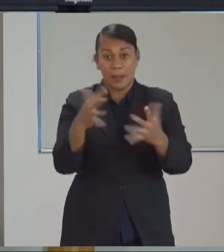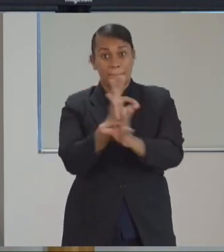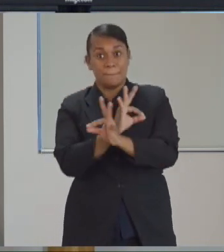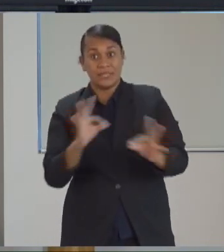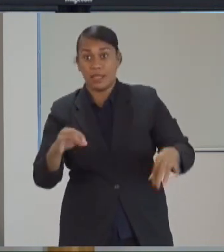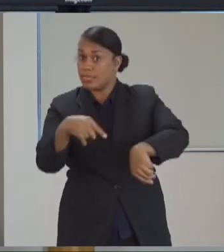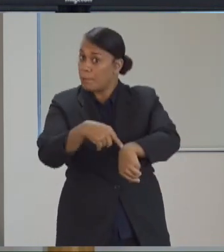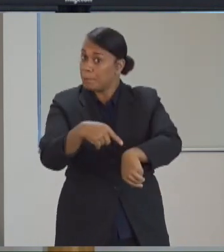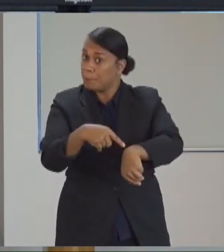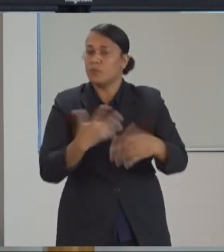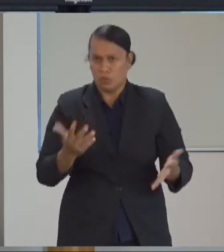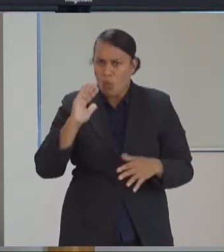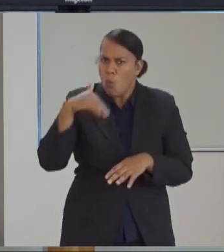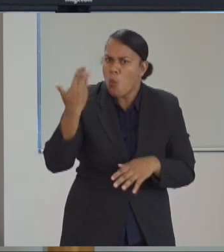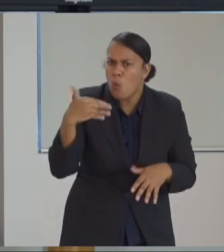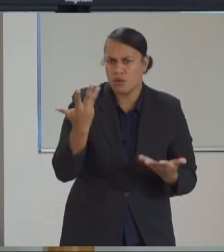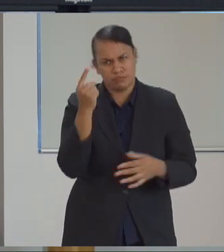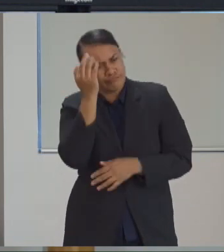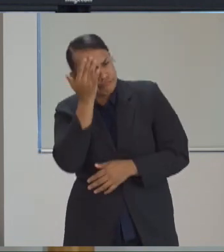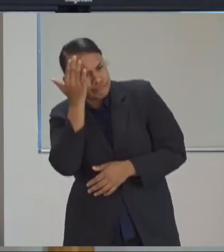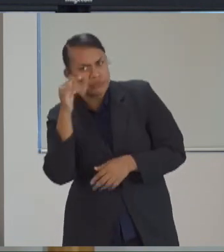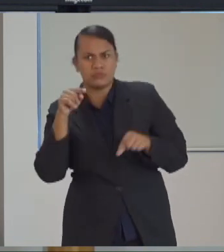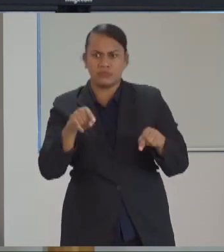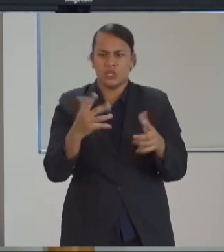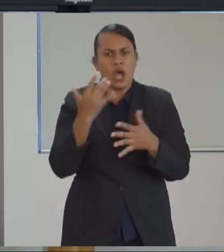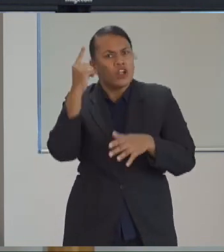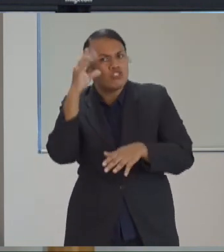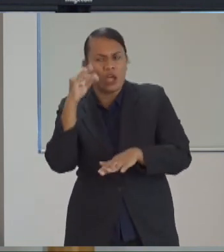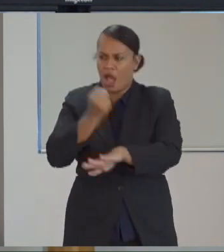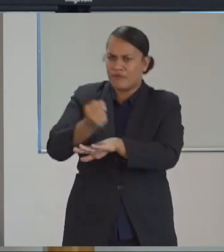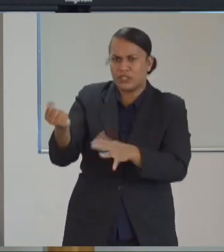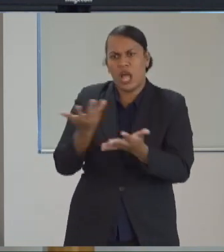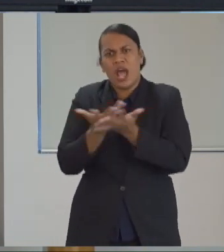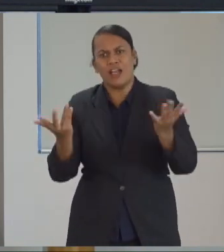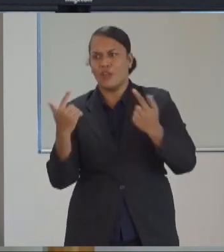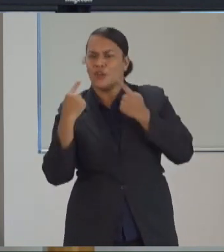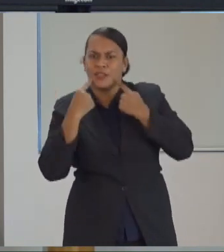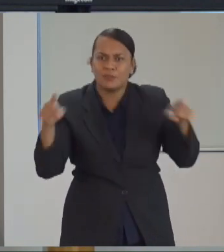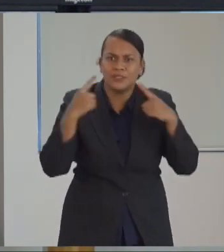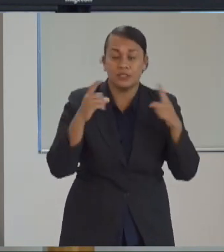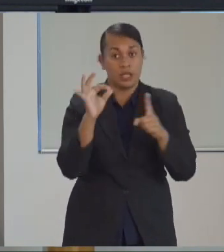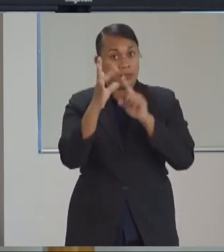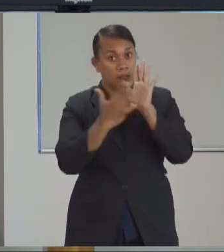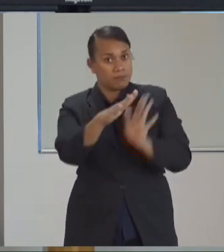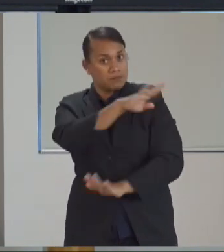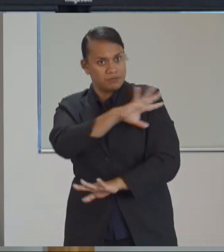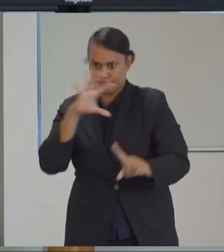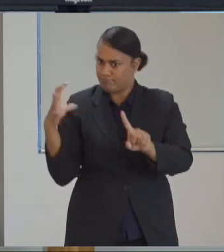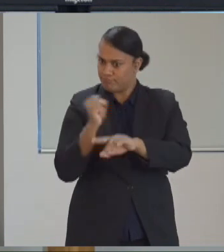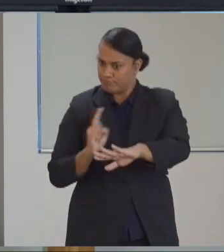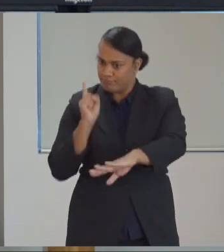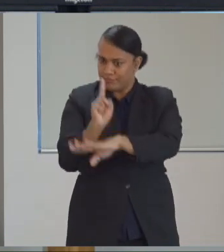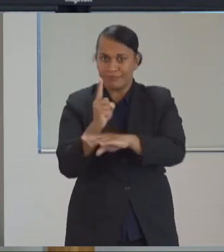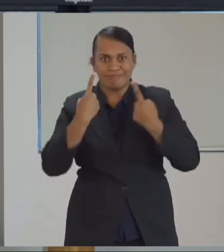common sense that a head of government publicly announces major policy initiatives even if the legal authority